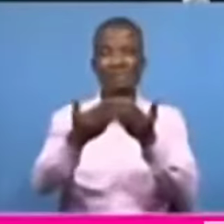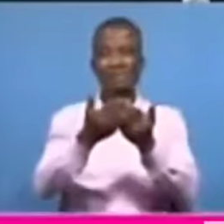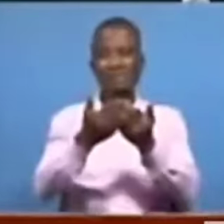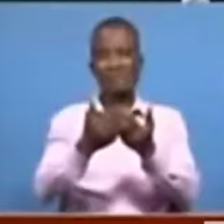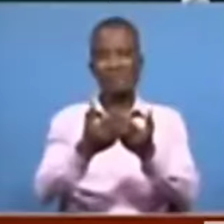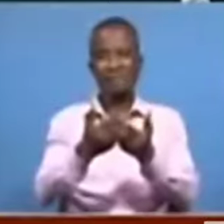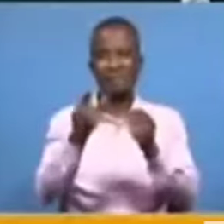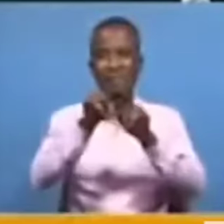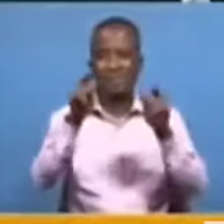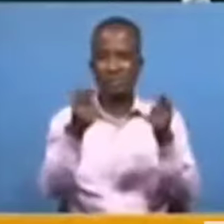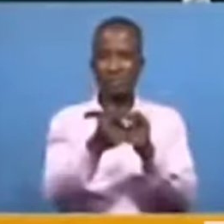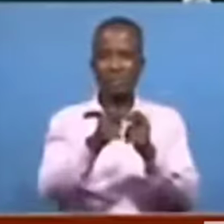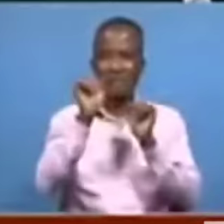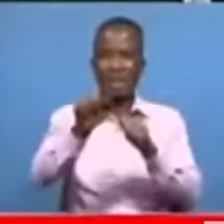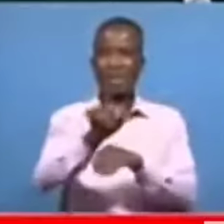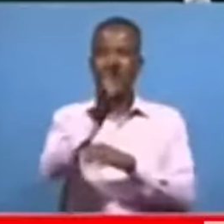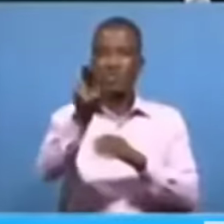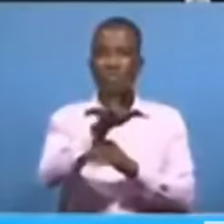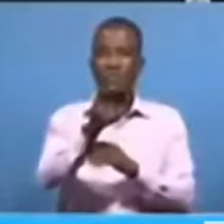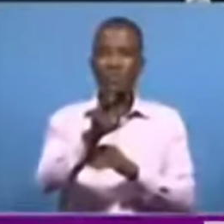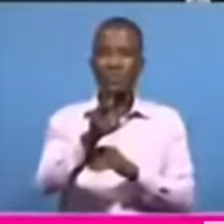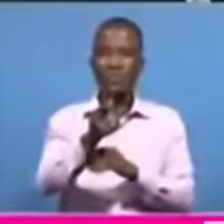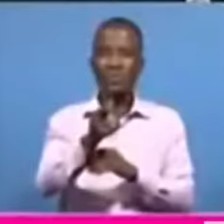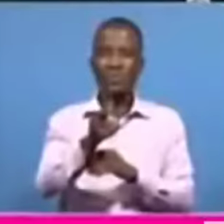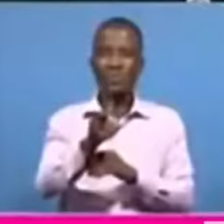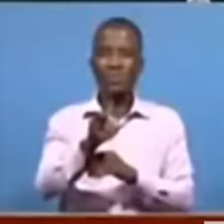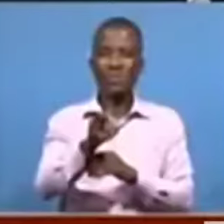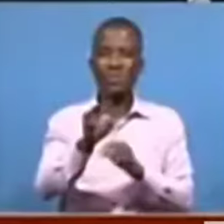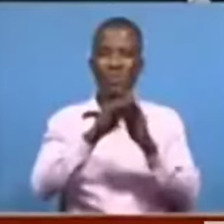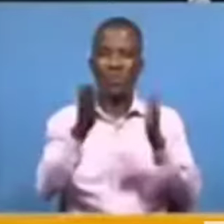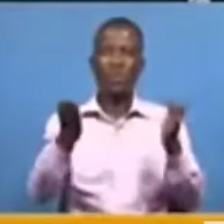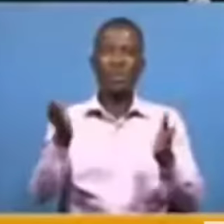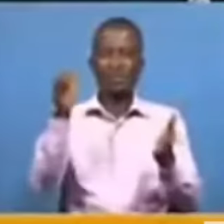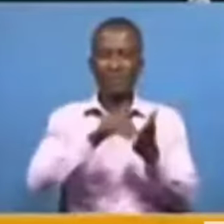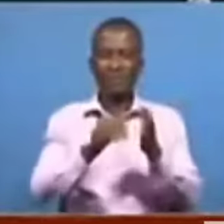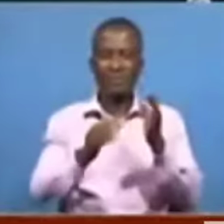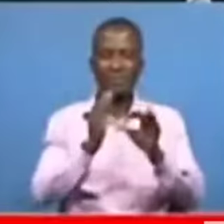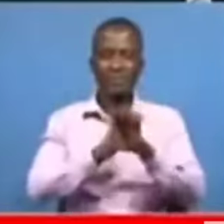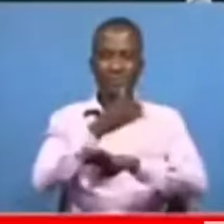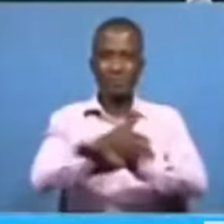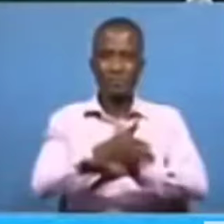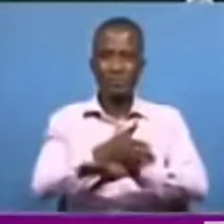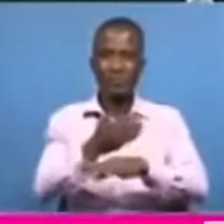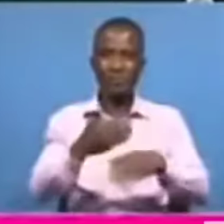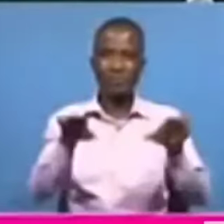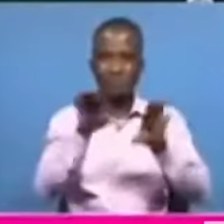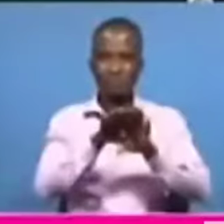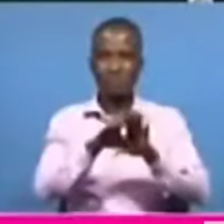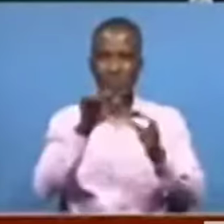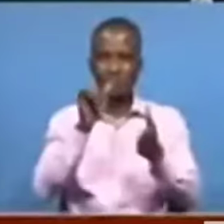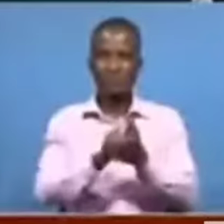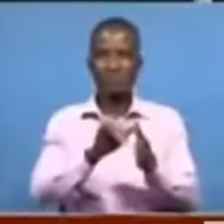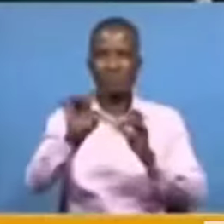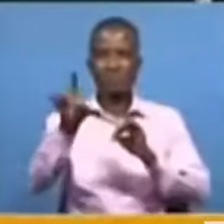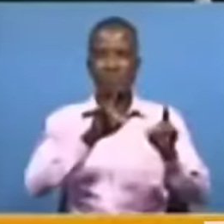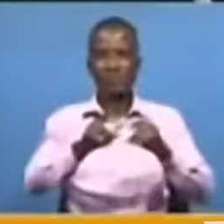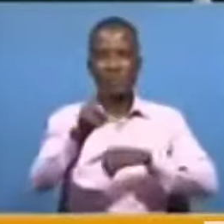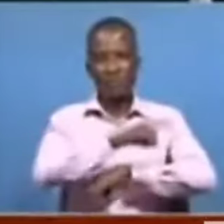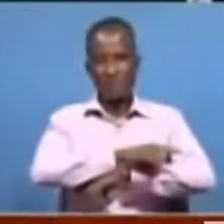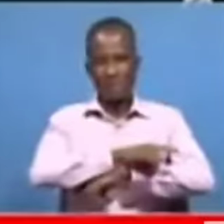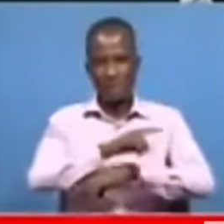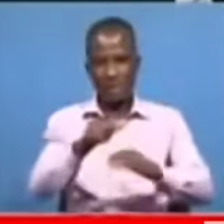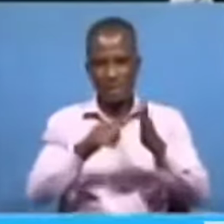that a party can apply for leave to reopen his or her case after he has closed his case. And that is what we have done, and we believe that we